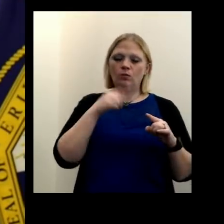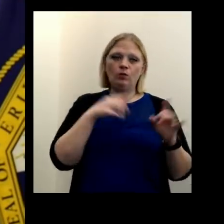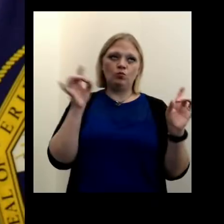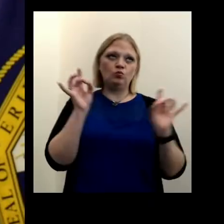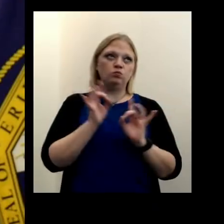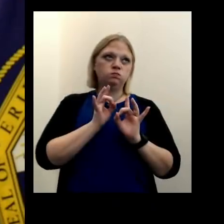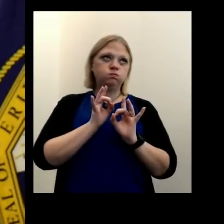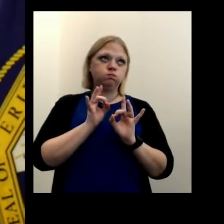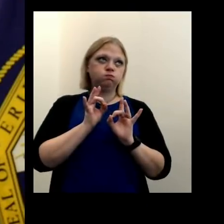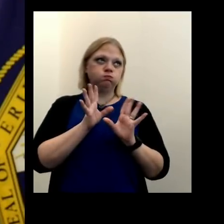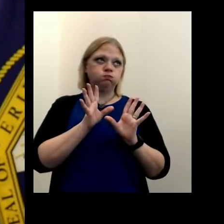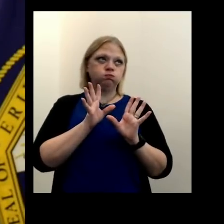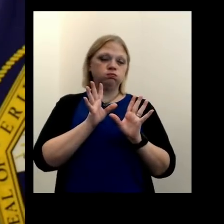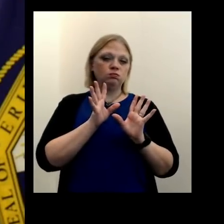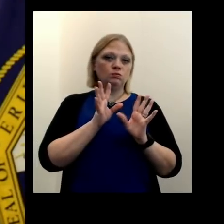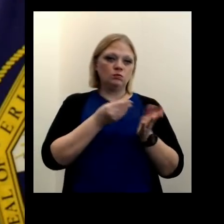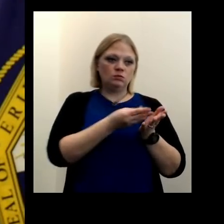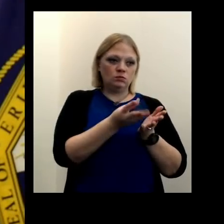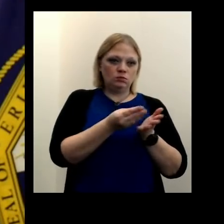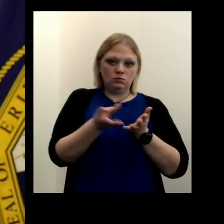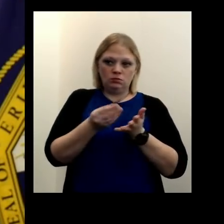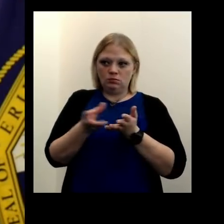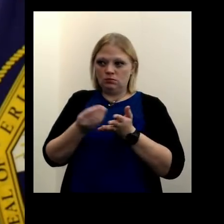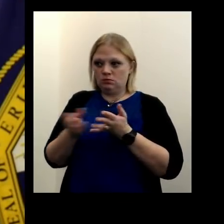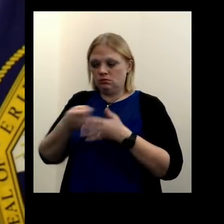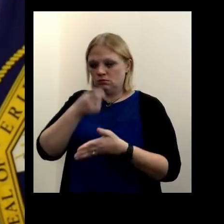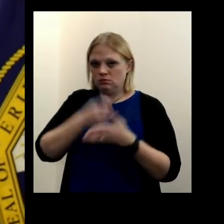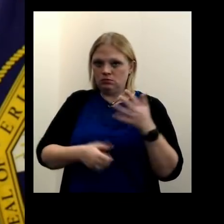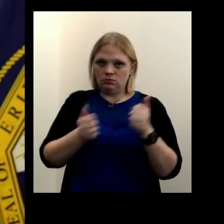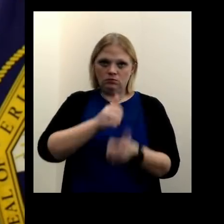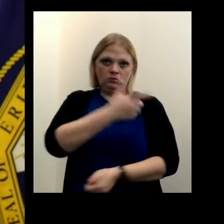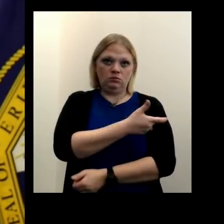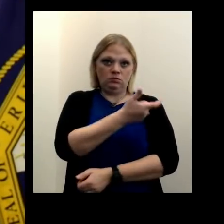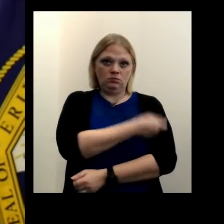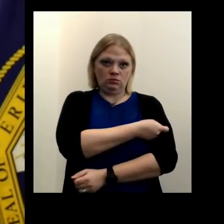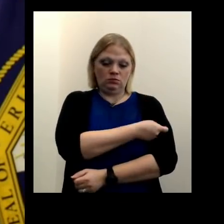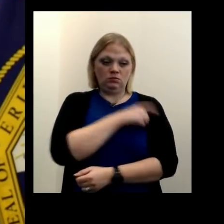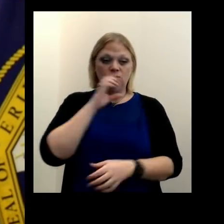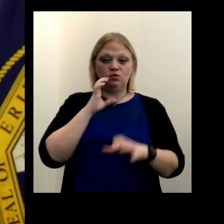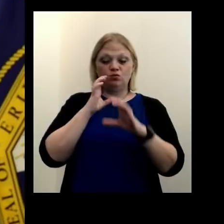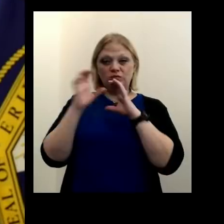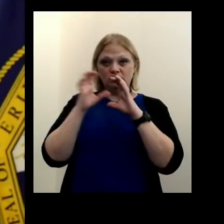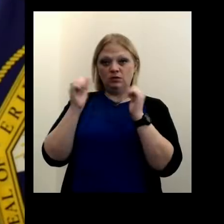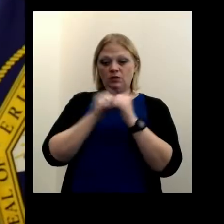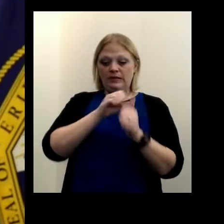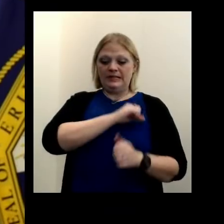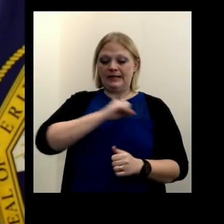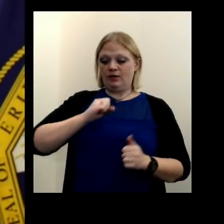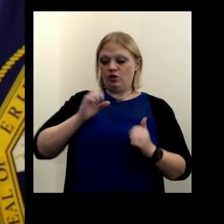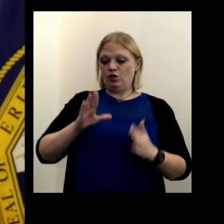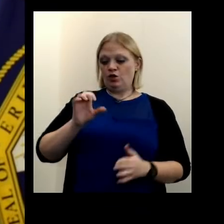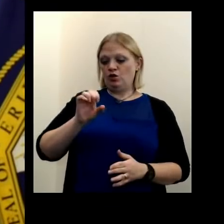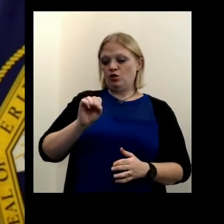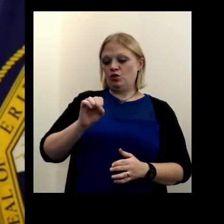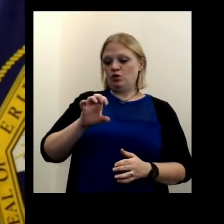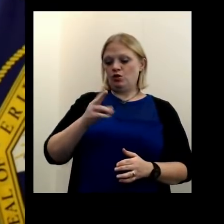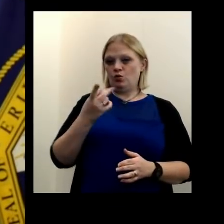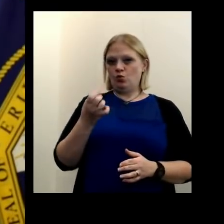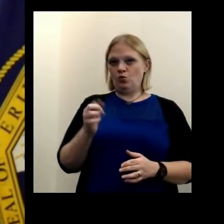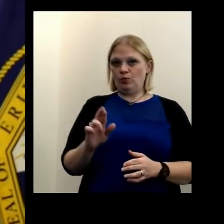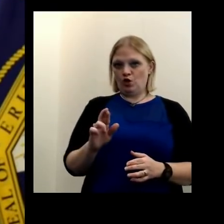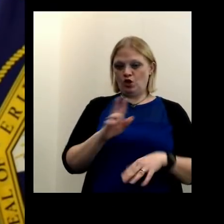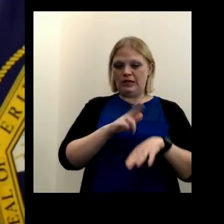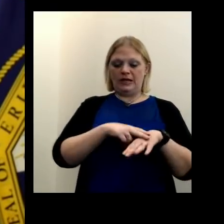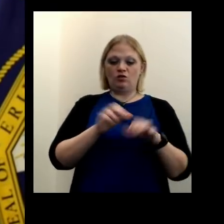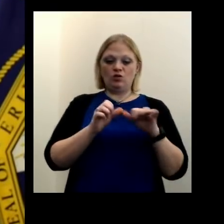tremendous expenses with regards to vaccine delivery. And the conversations I had with Senator Schumer, the National Association of Counties, and for